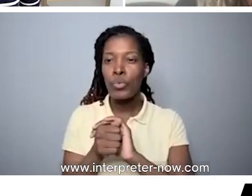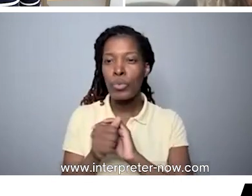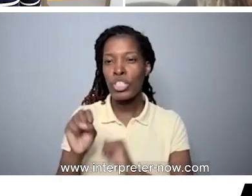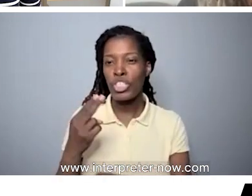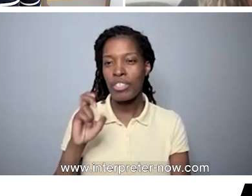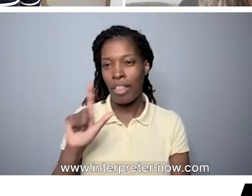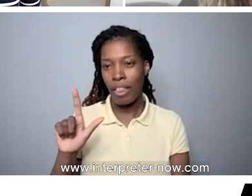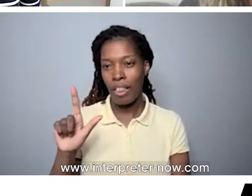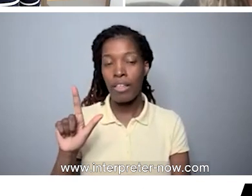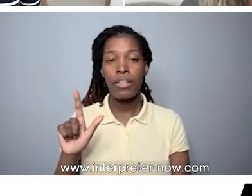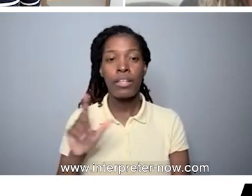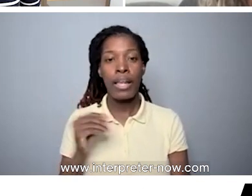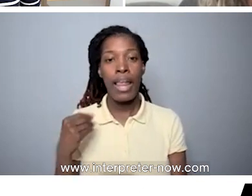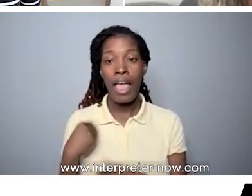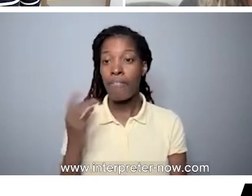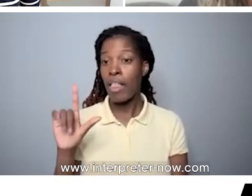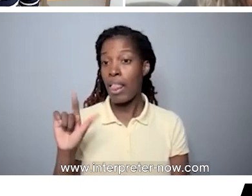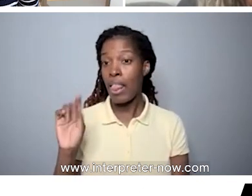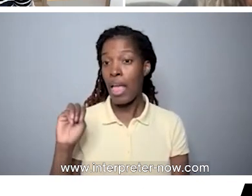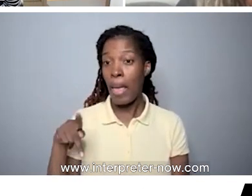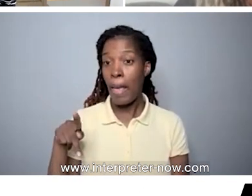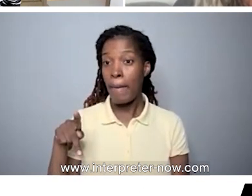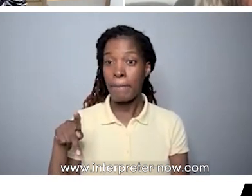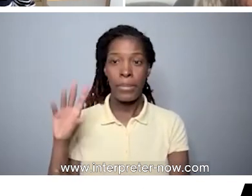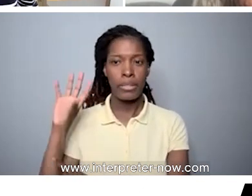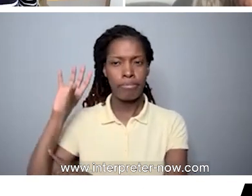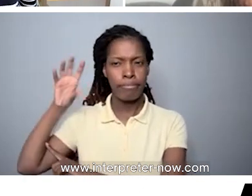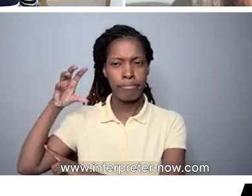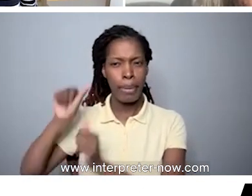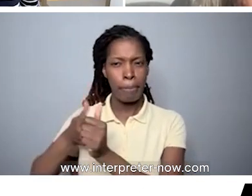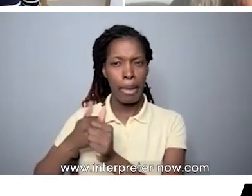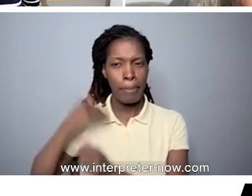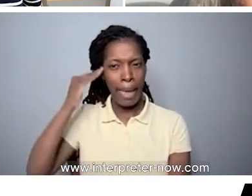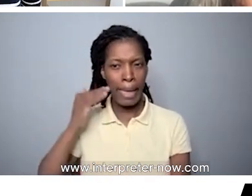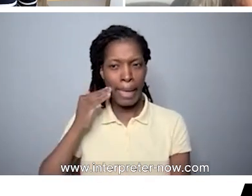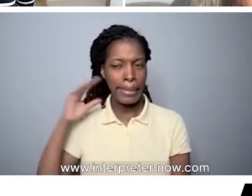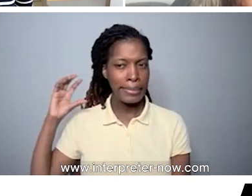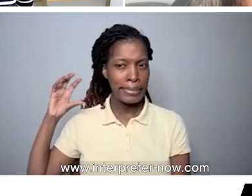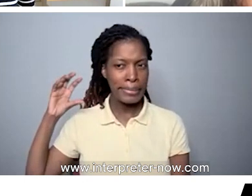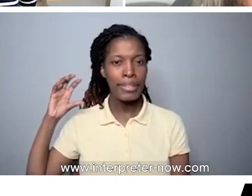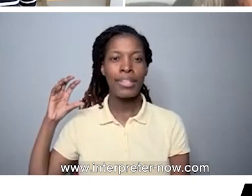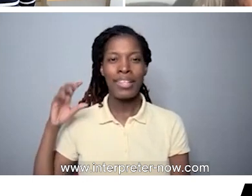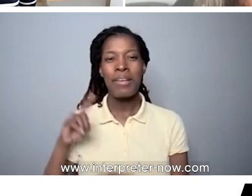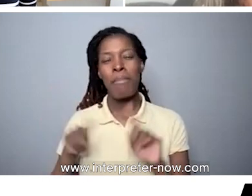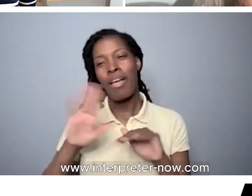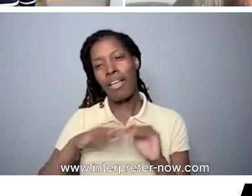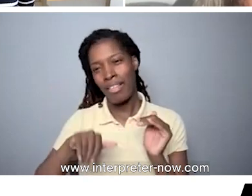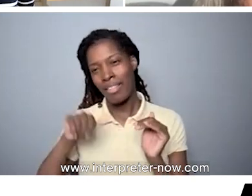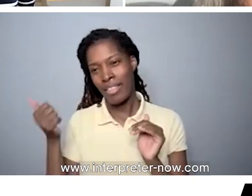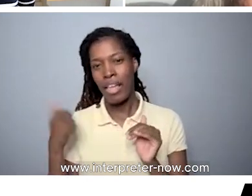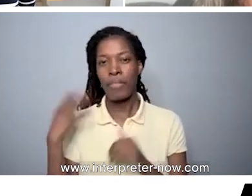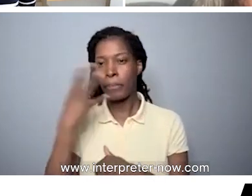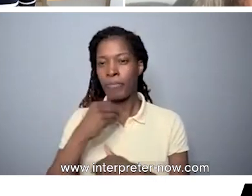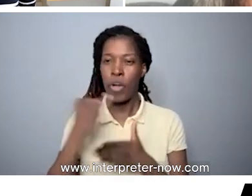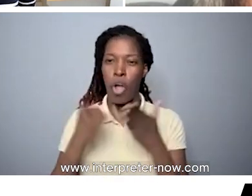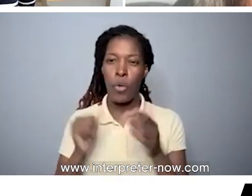and I have a lamp kind of coming out the back of my head. besides that, I also have a lovely piece of artwork